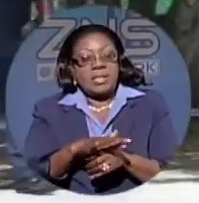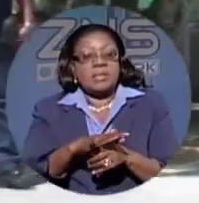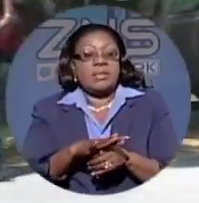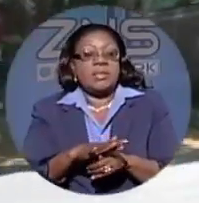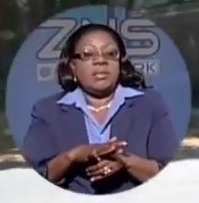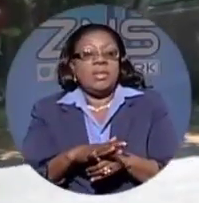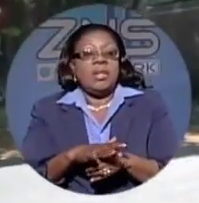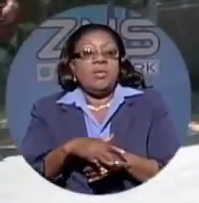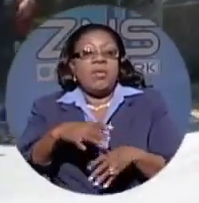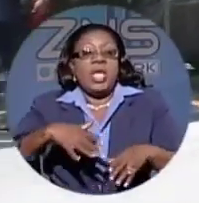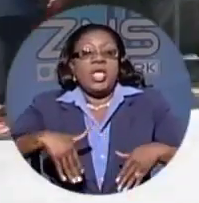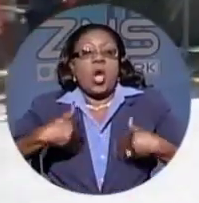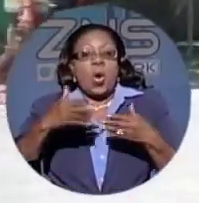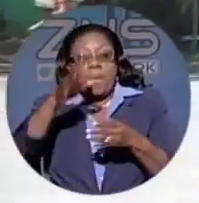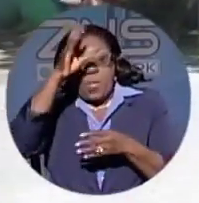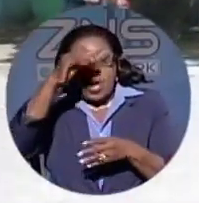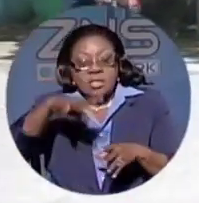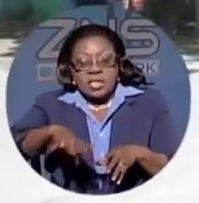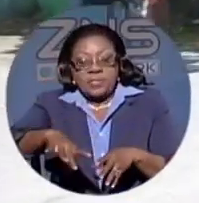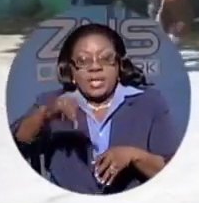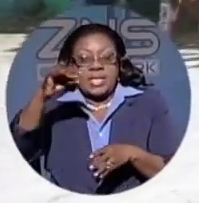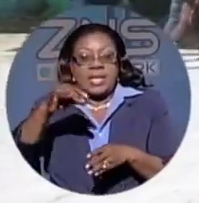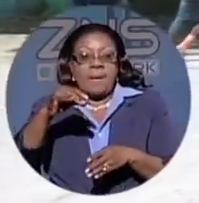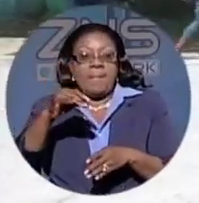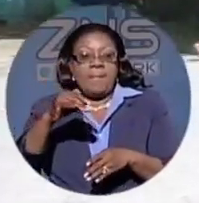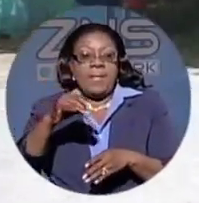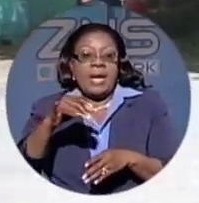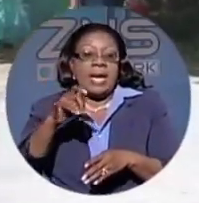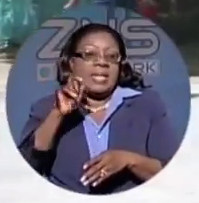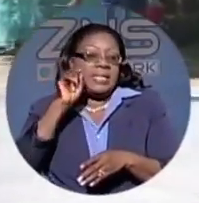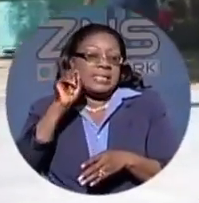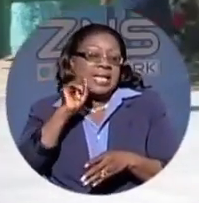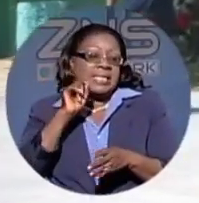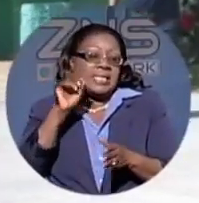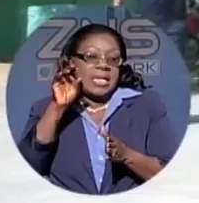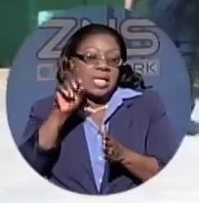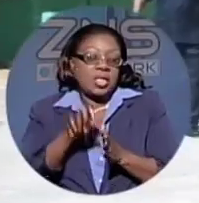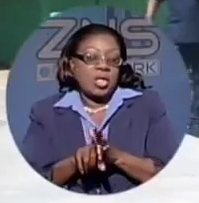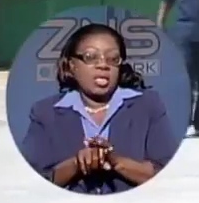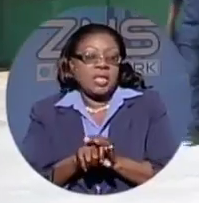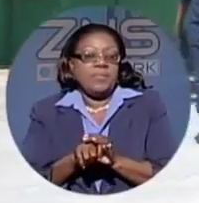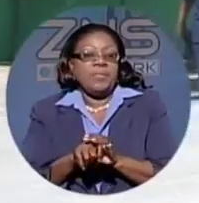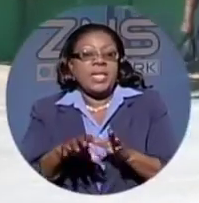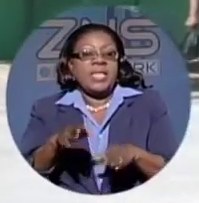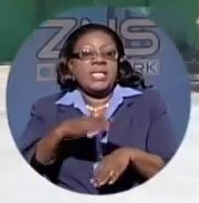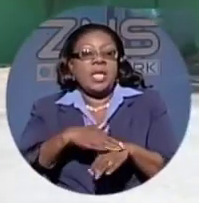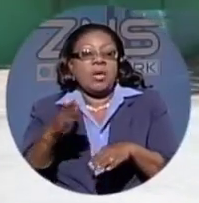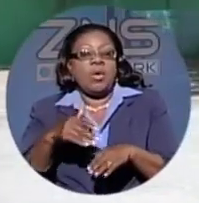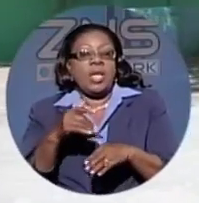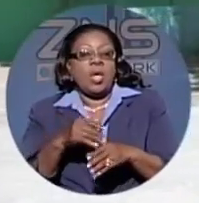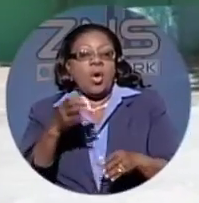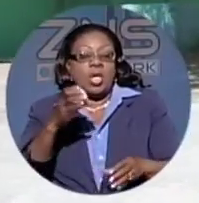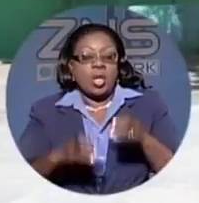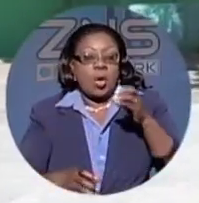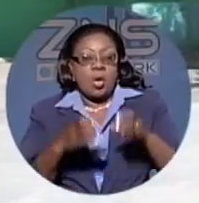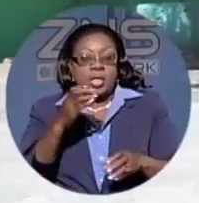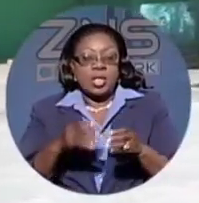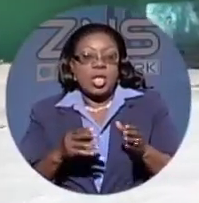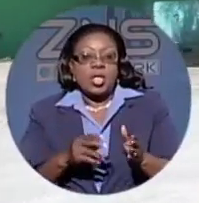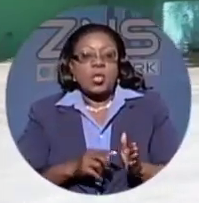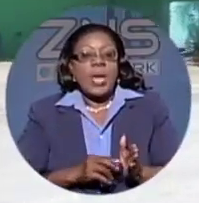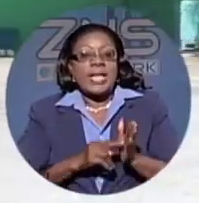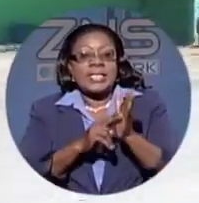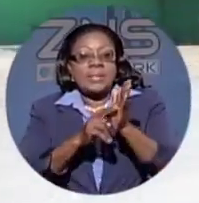few months ago, another young boy was picked up in that area and sexually assaulted. Moss is now calling on the judiciary to expose sex offenders